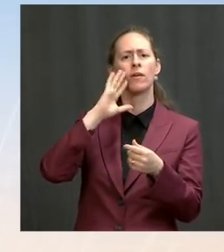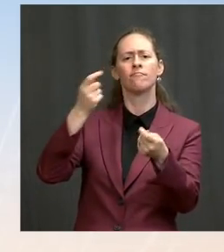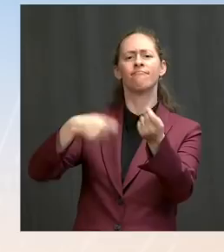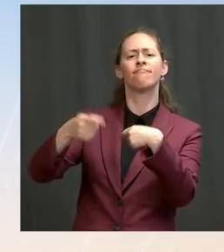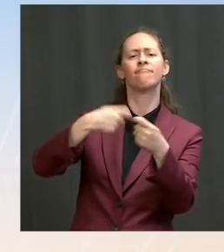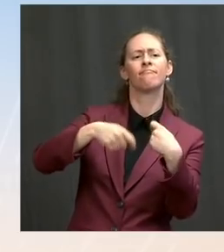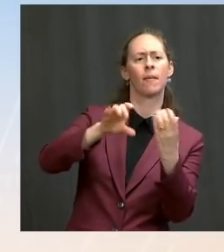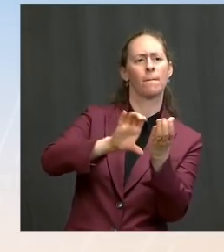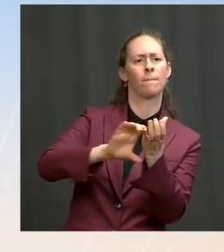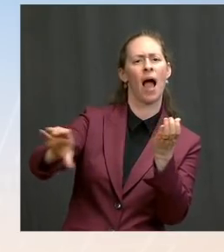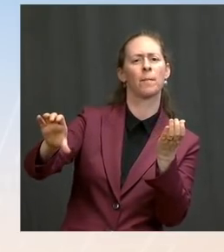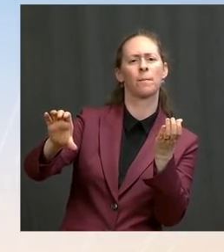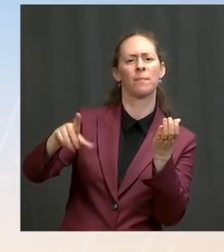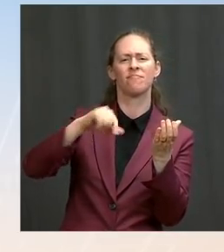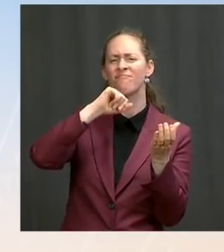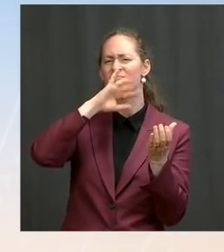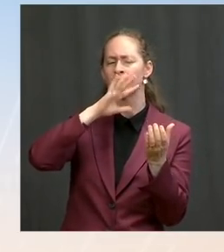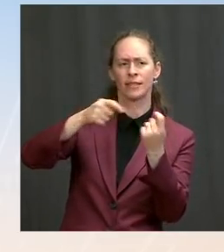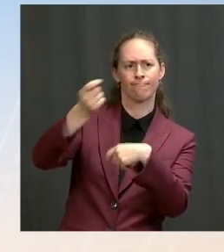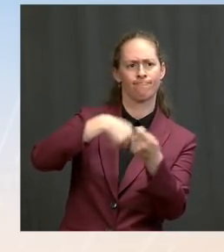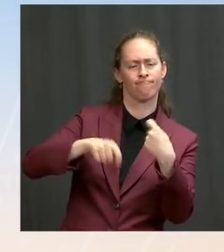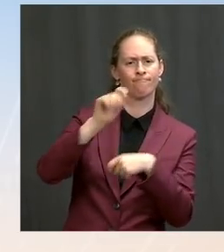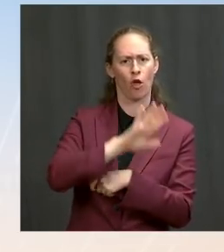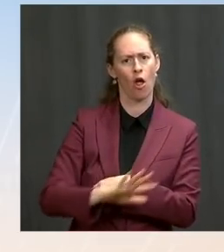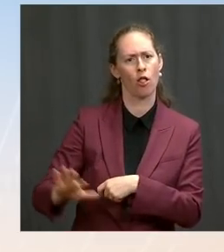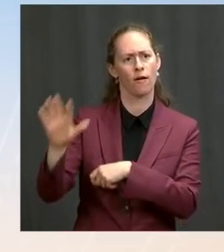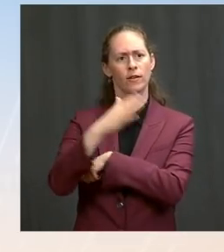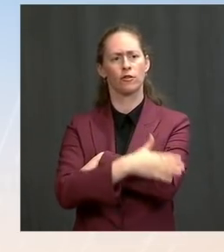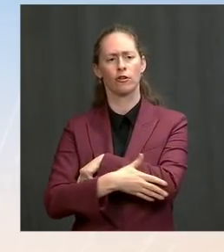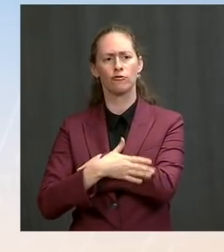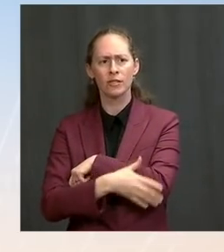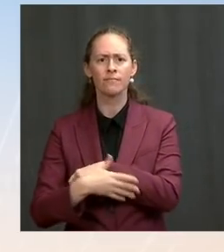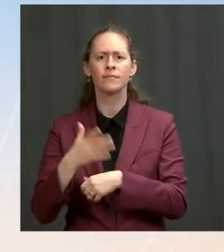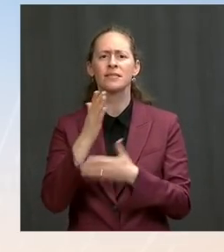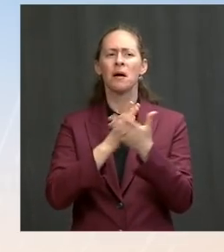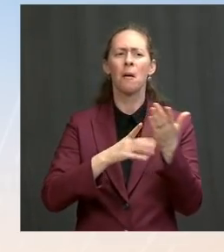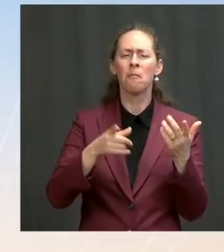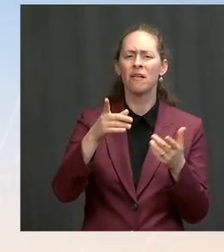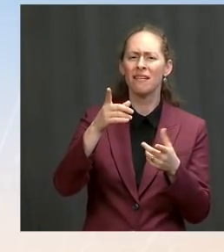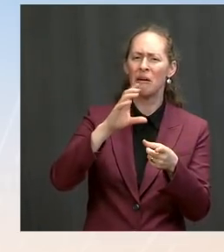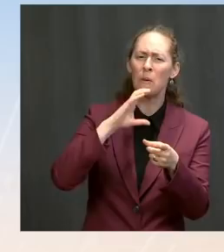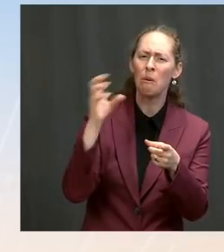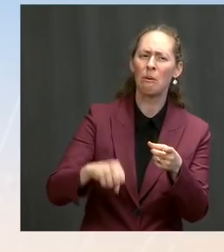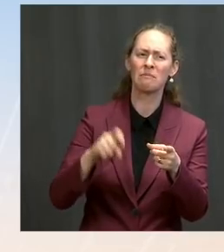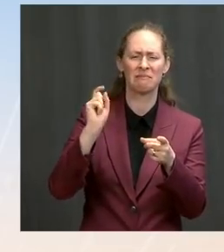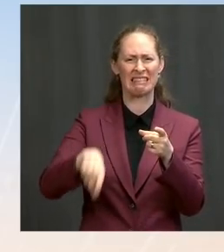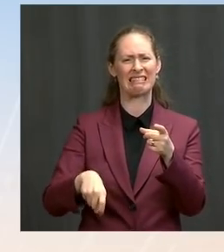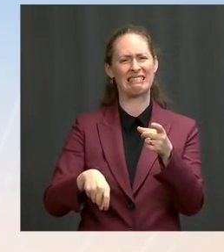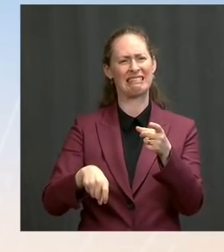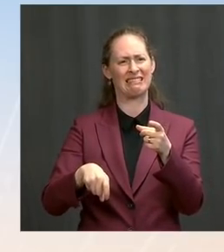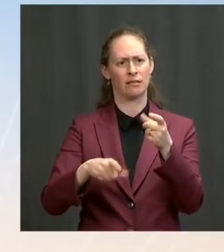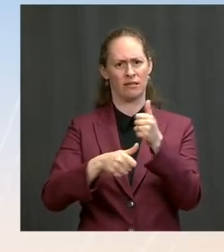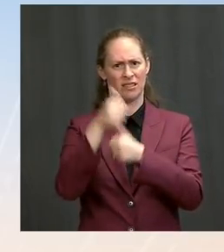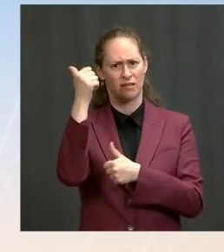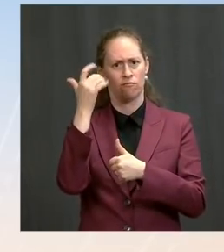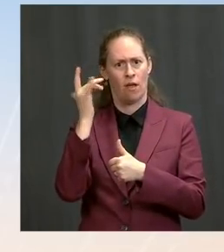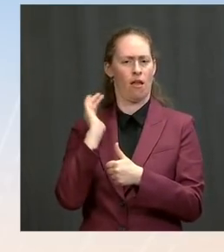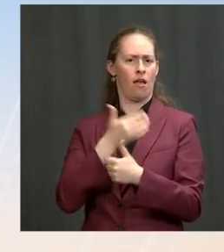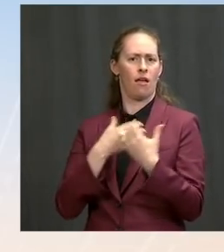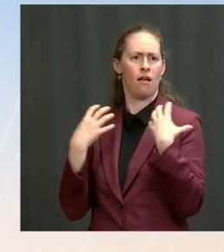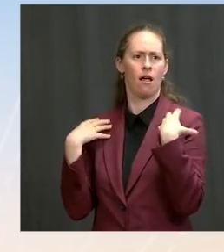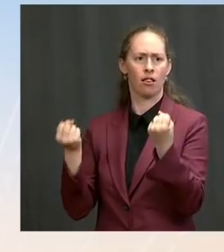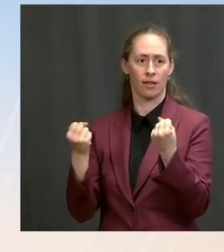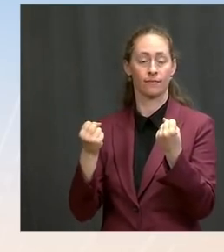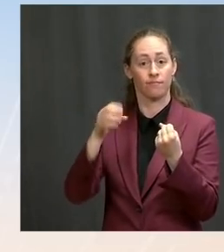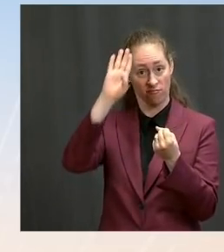Across the country, pipes and treatment plants are aging, and polluted drinking water is endangering public health. Studies show that for kids, higher